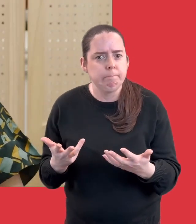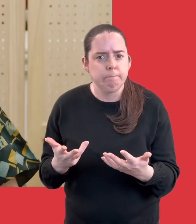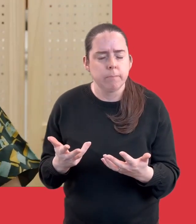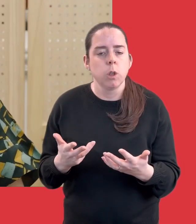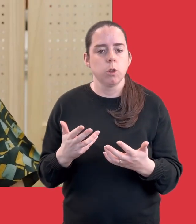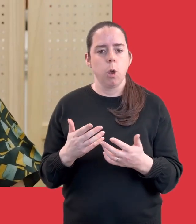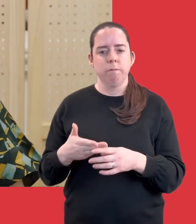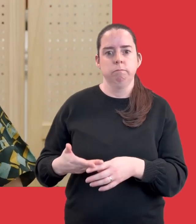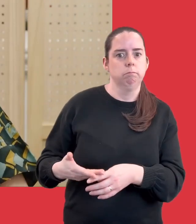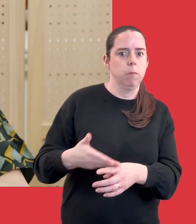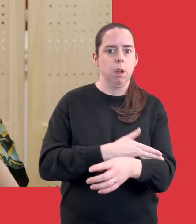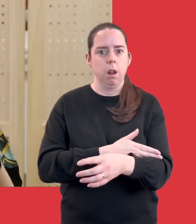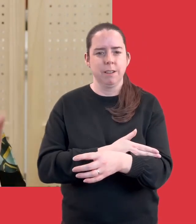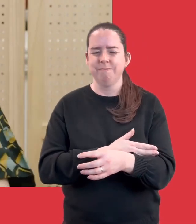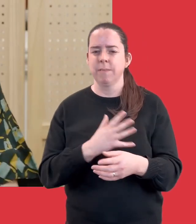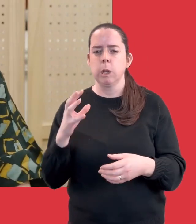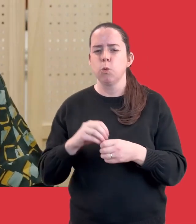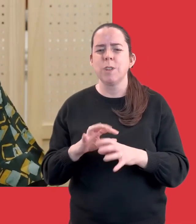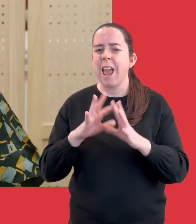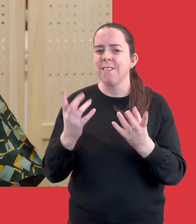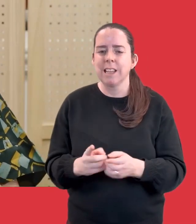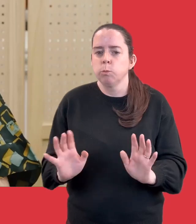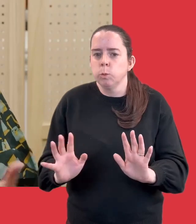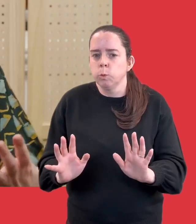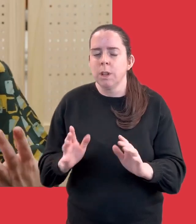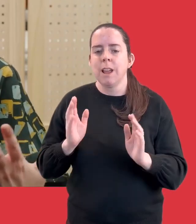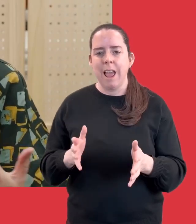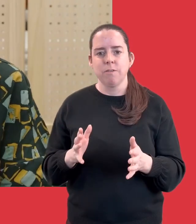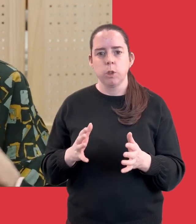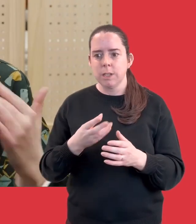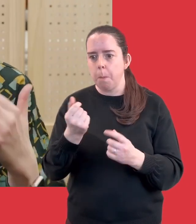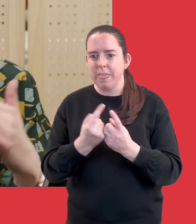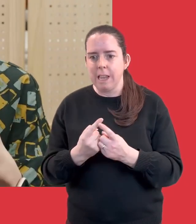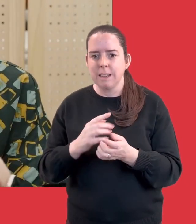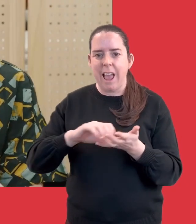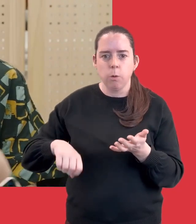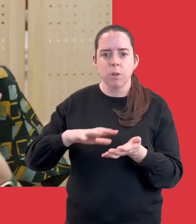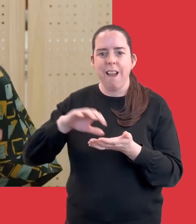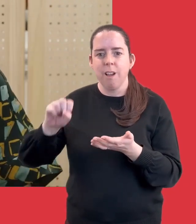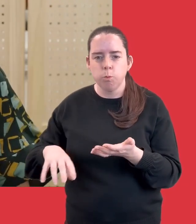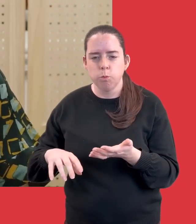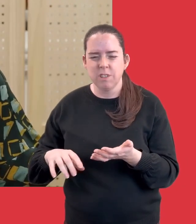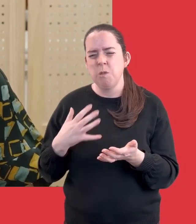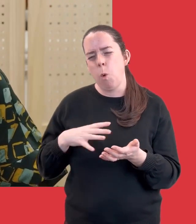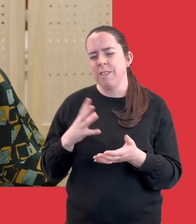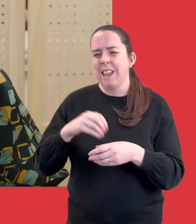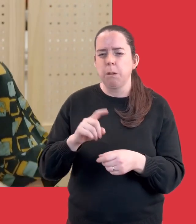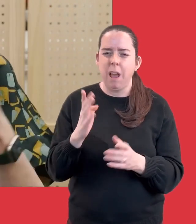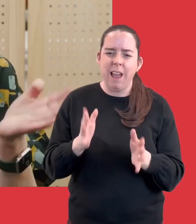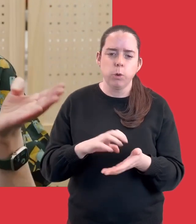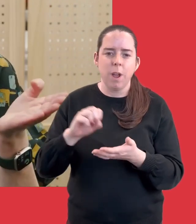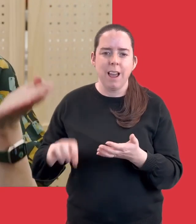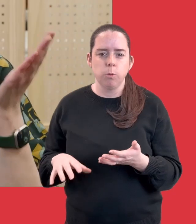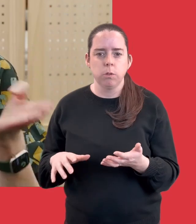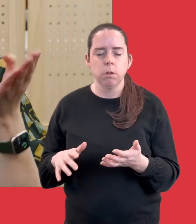I think from quite early on, I mean, we don't include everything, and we have had to take decisions about cutting things that we would love to be in, but